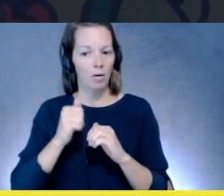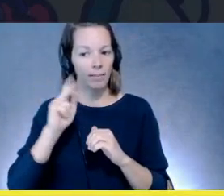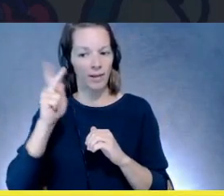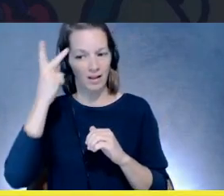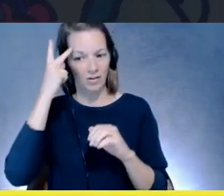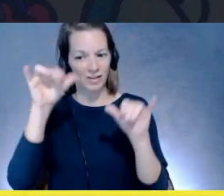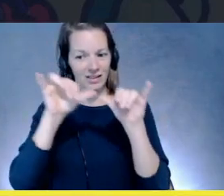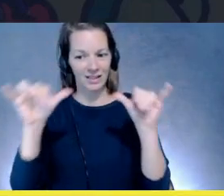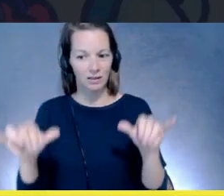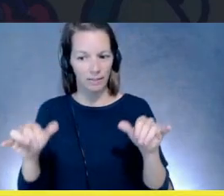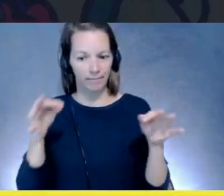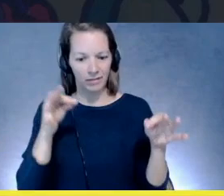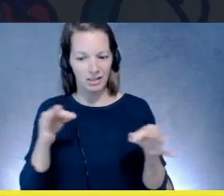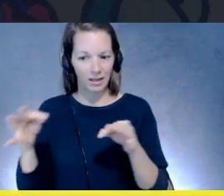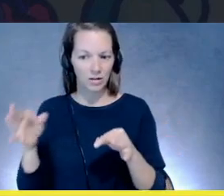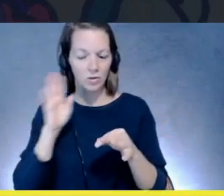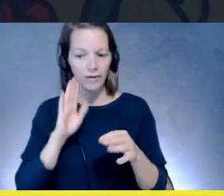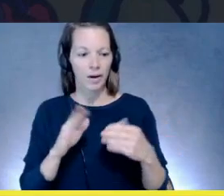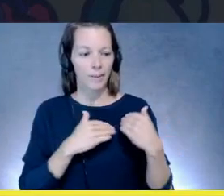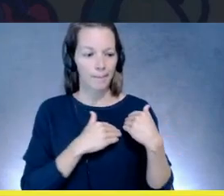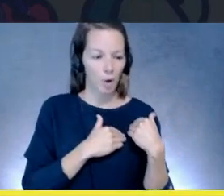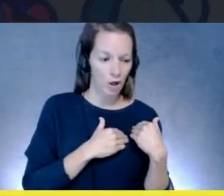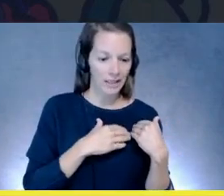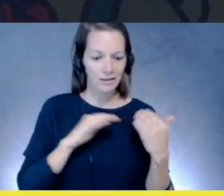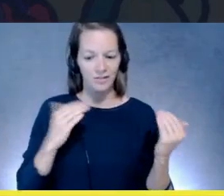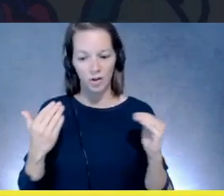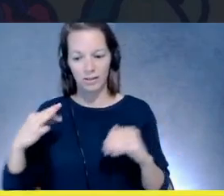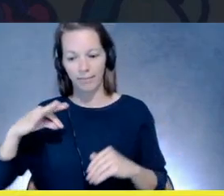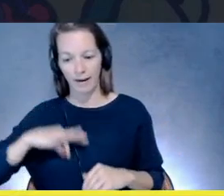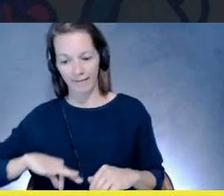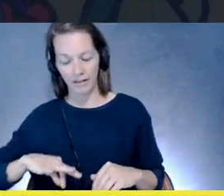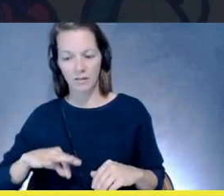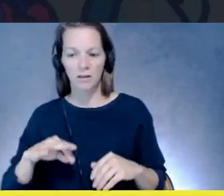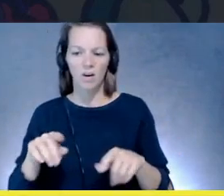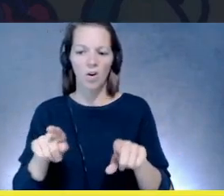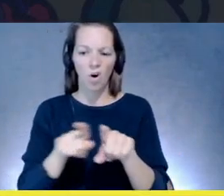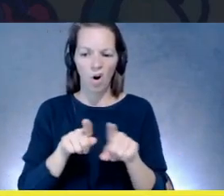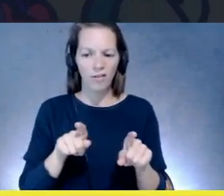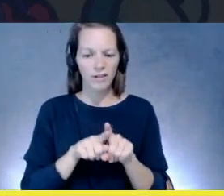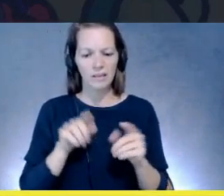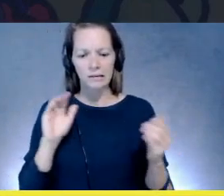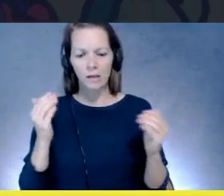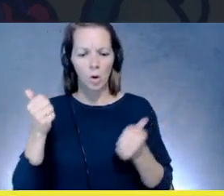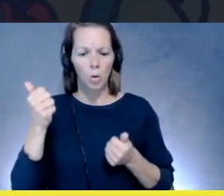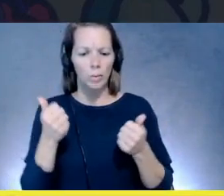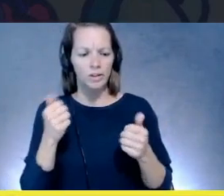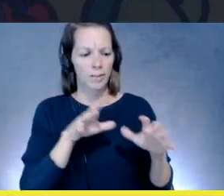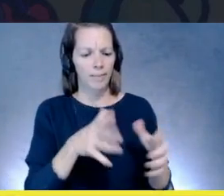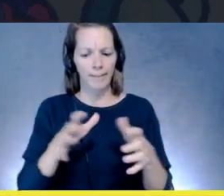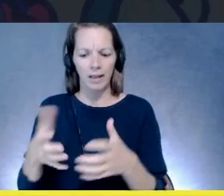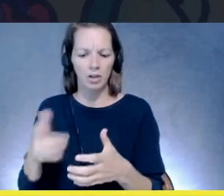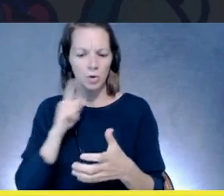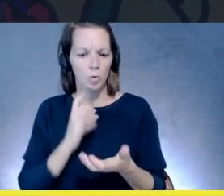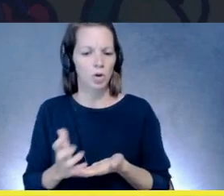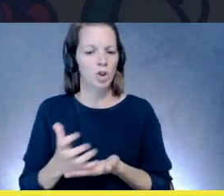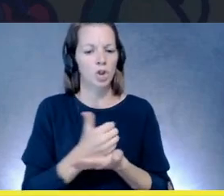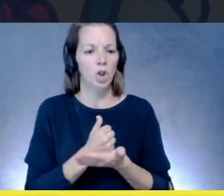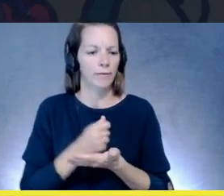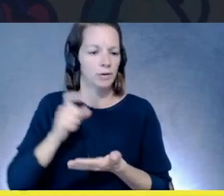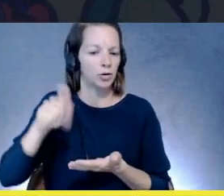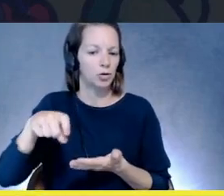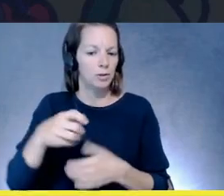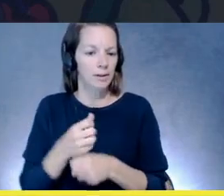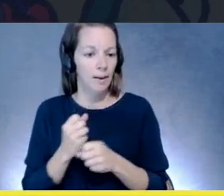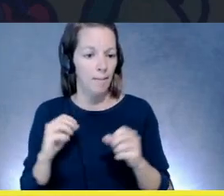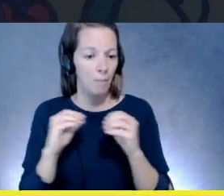allocating burdens and benefits, often tied up in ideas of which populations are deserving. The concept